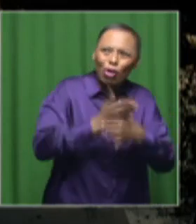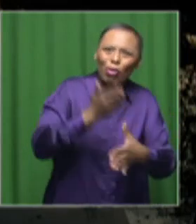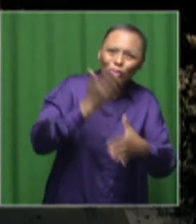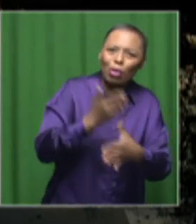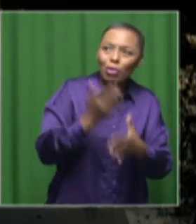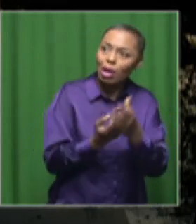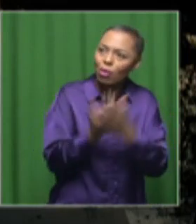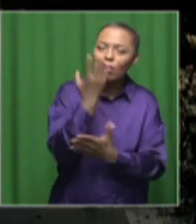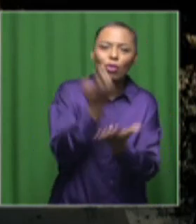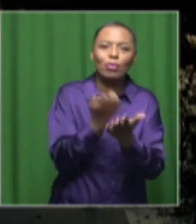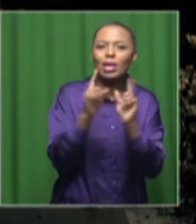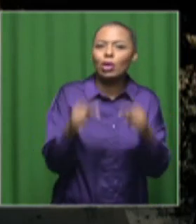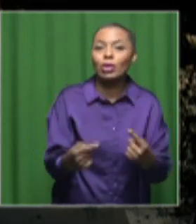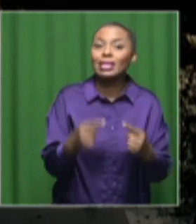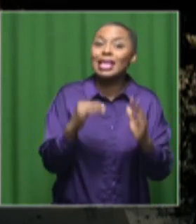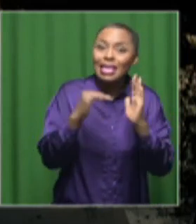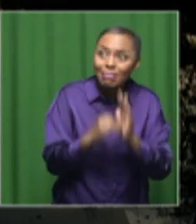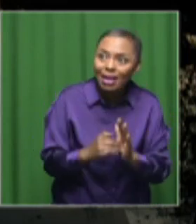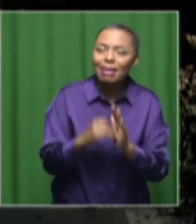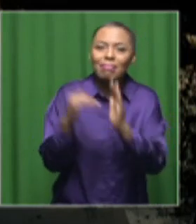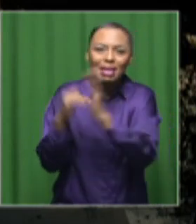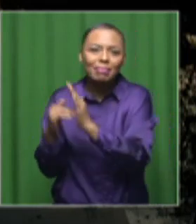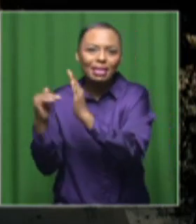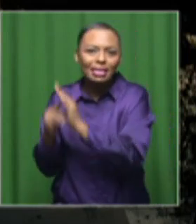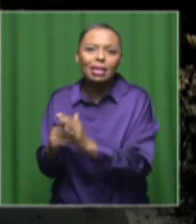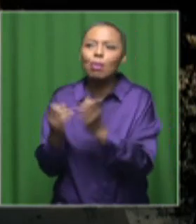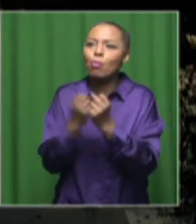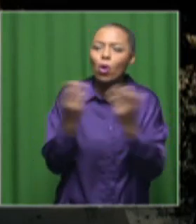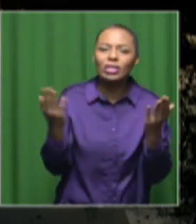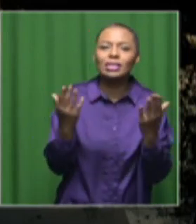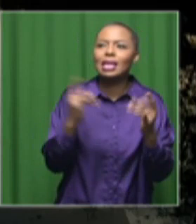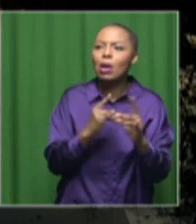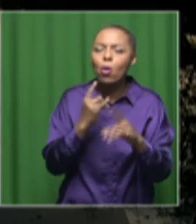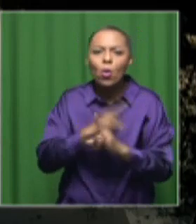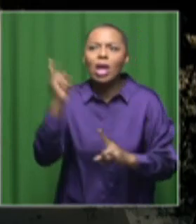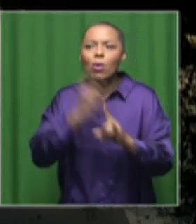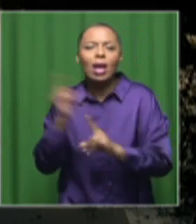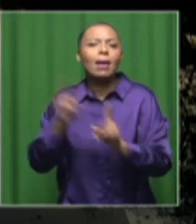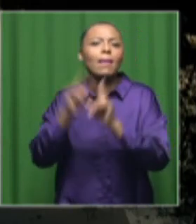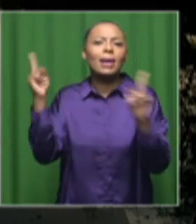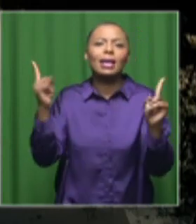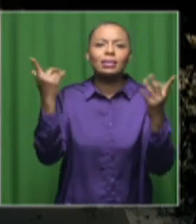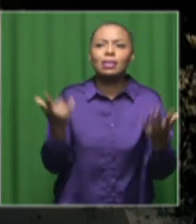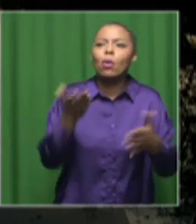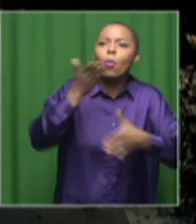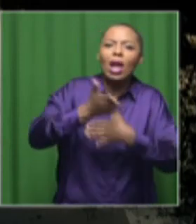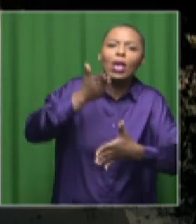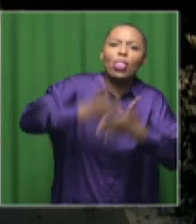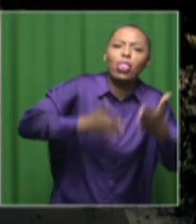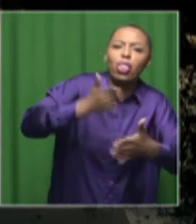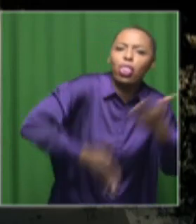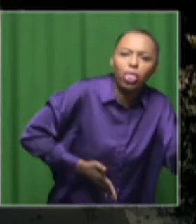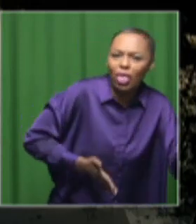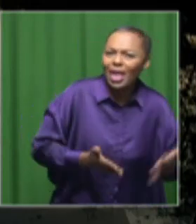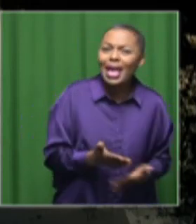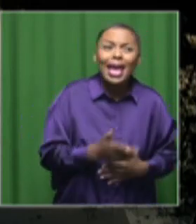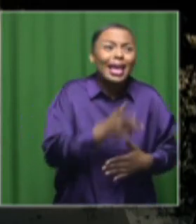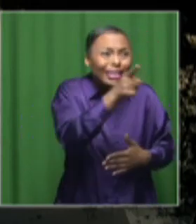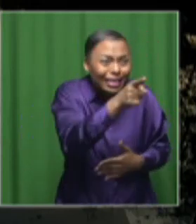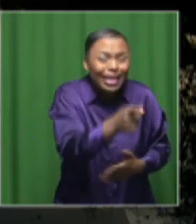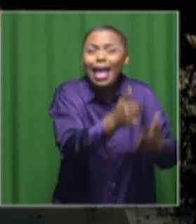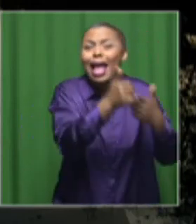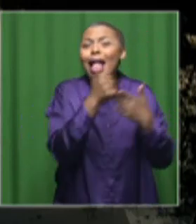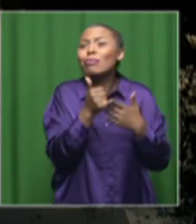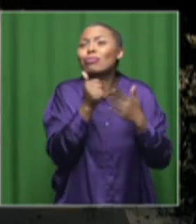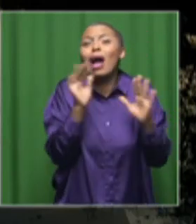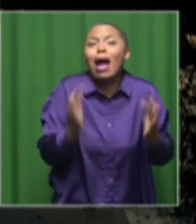have more and more matriculants swelling the ranks of the unemployed. So how is that working for us? Duma? Yes, this is a thing I also